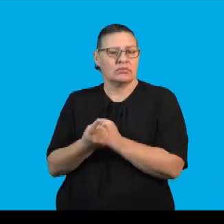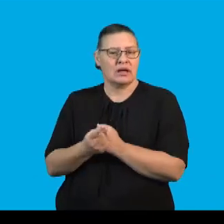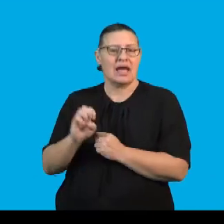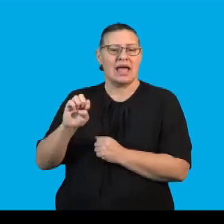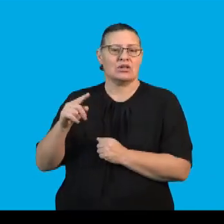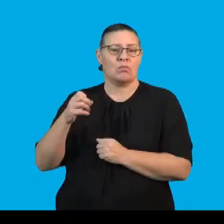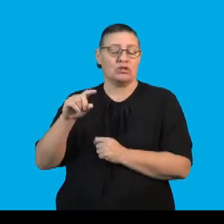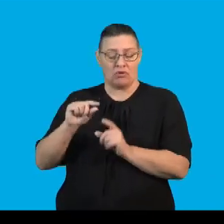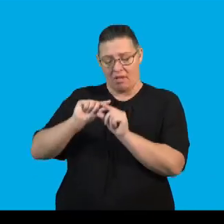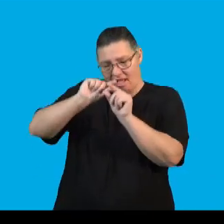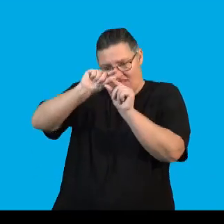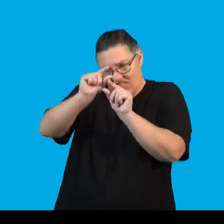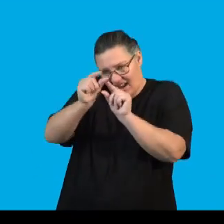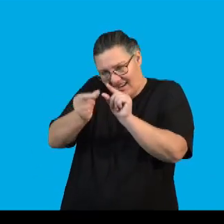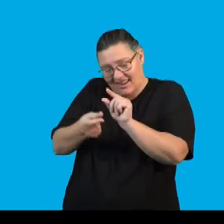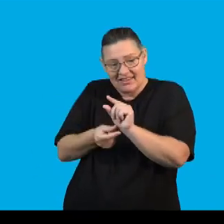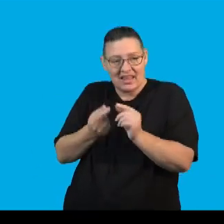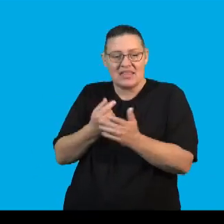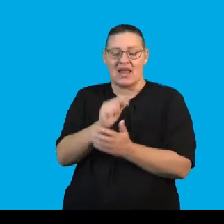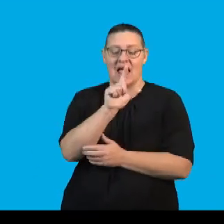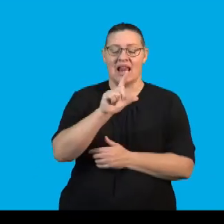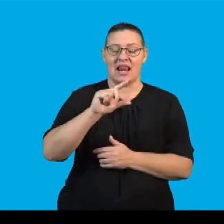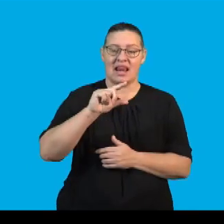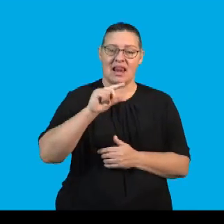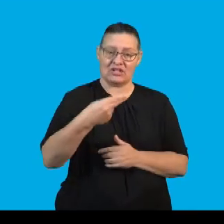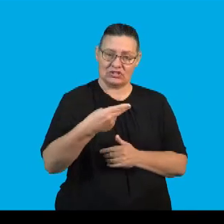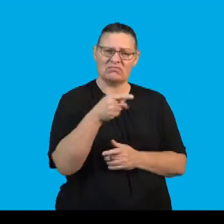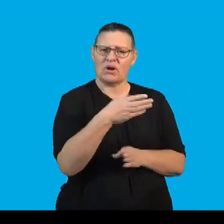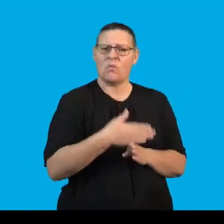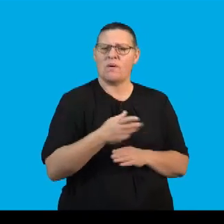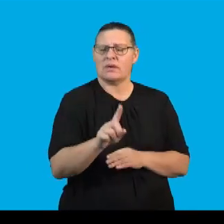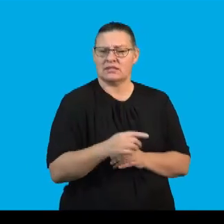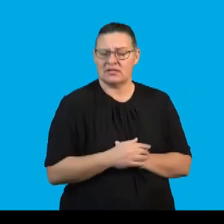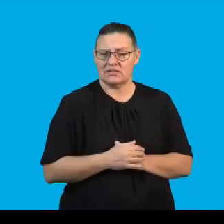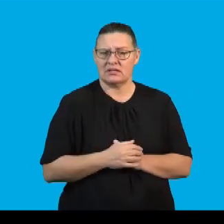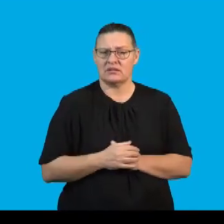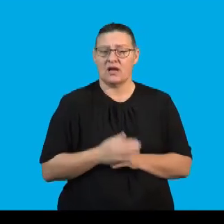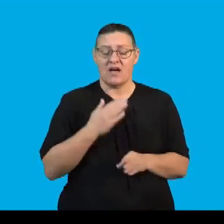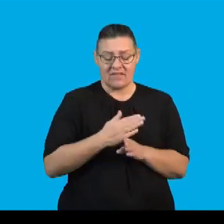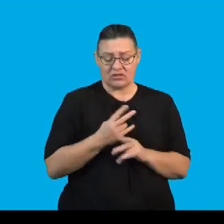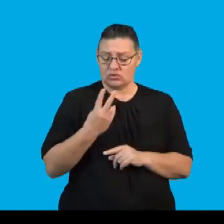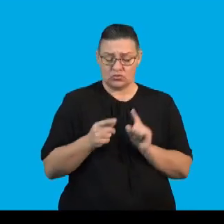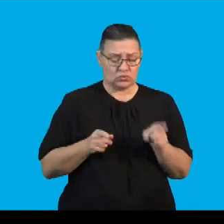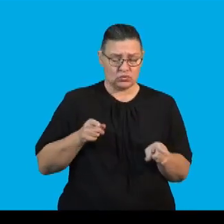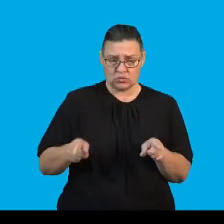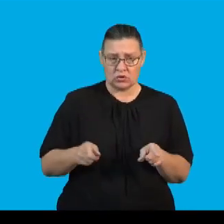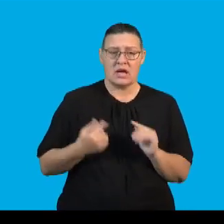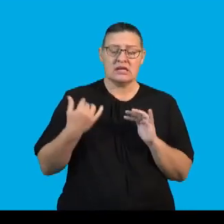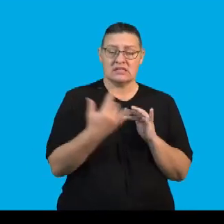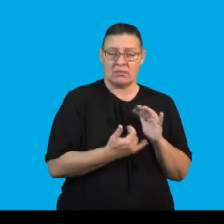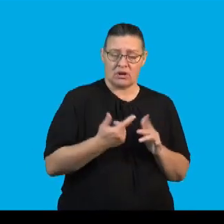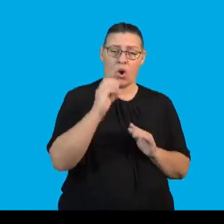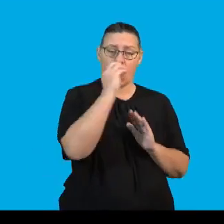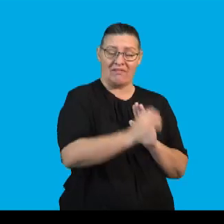It causes endometrium to thicken. Then we've got LH. And what is the function? Two functions